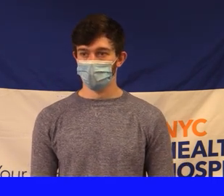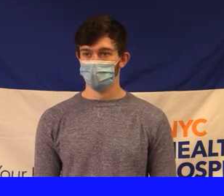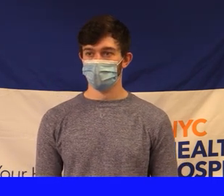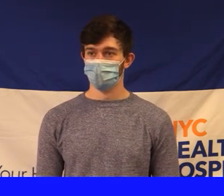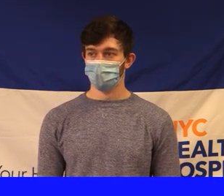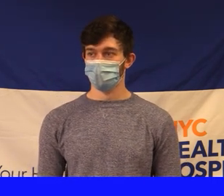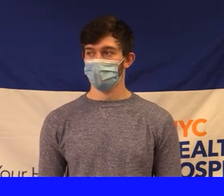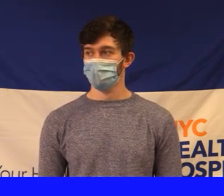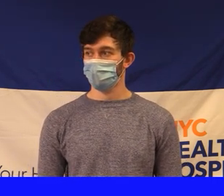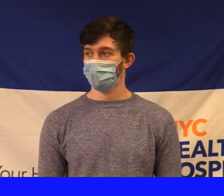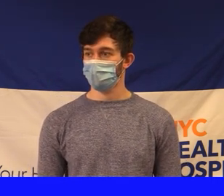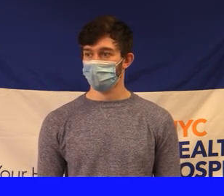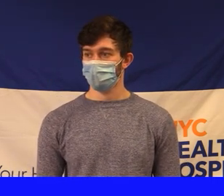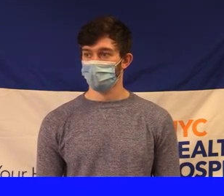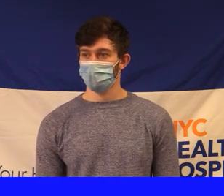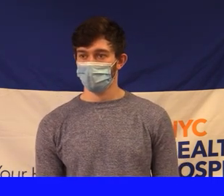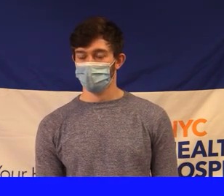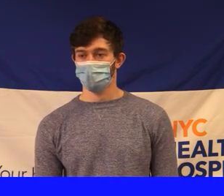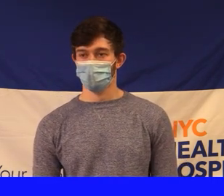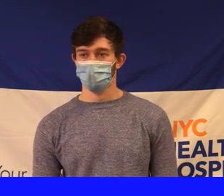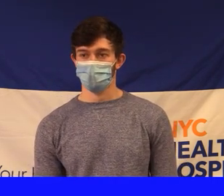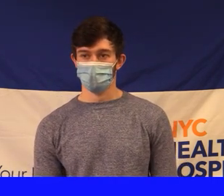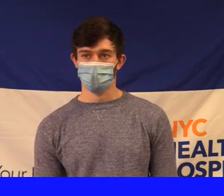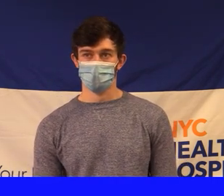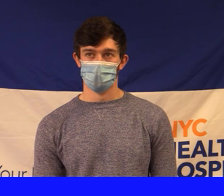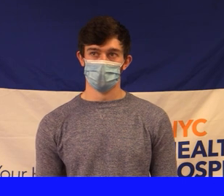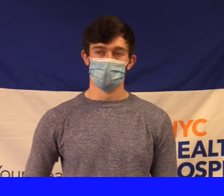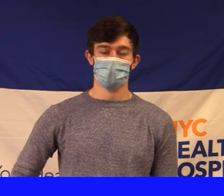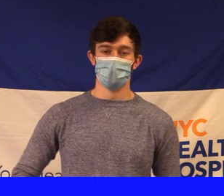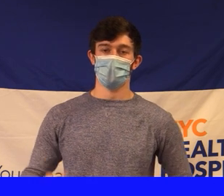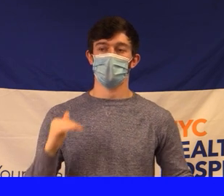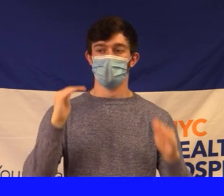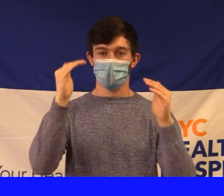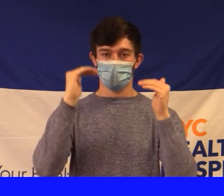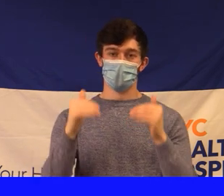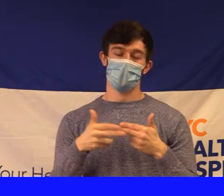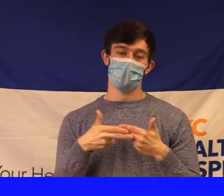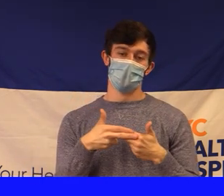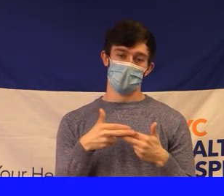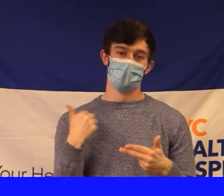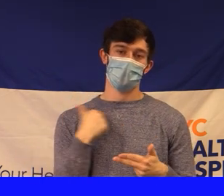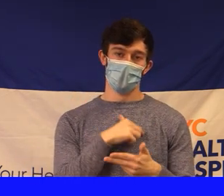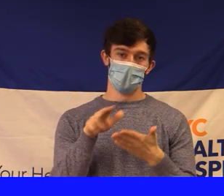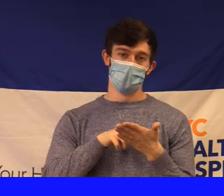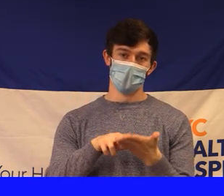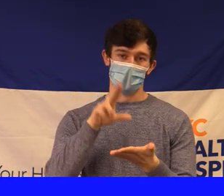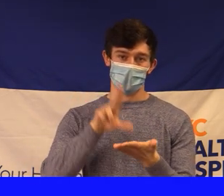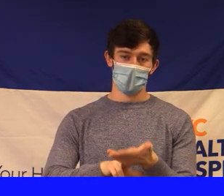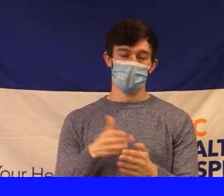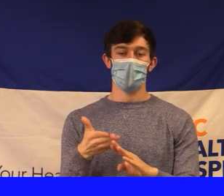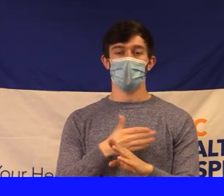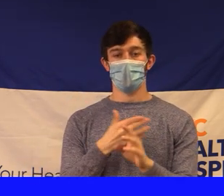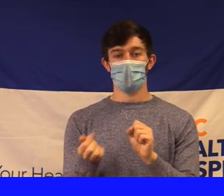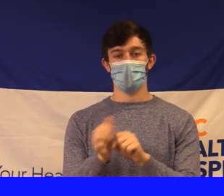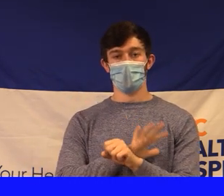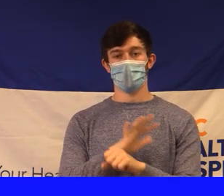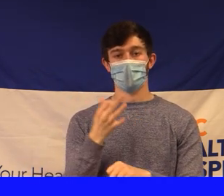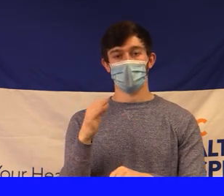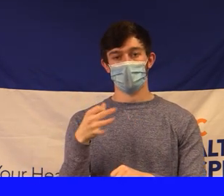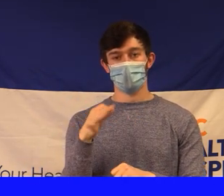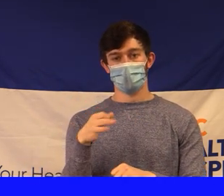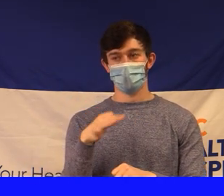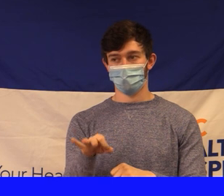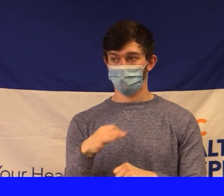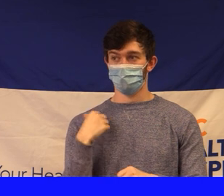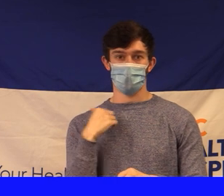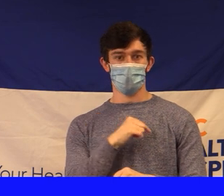So the next slide is we signed this contract, obviously, before COVID-19. We did